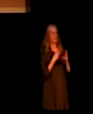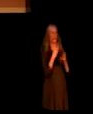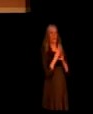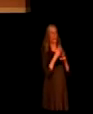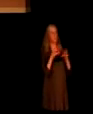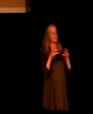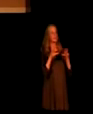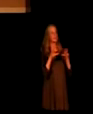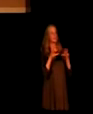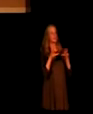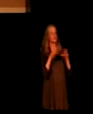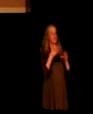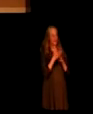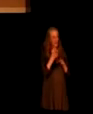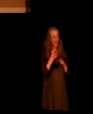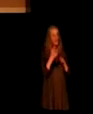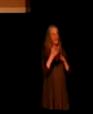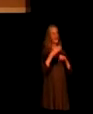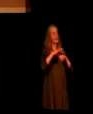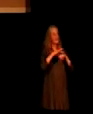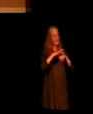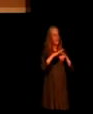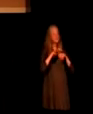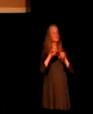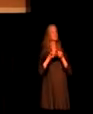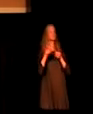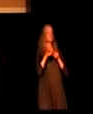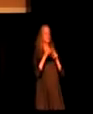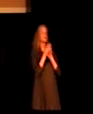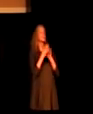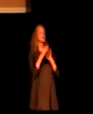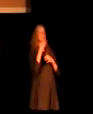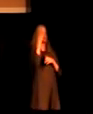whole career, and yet that's a major part of the future.